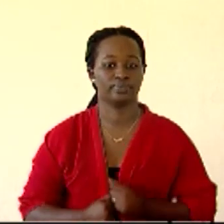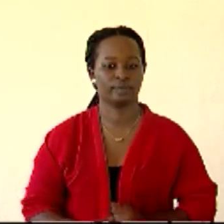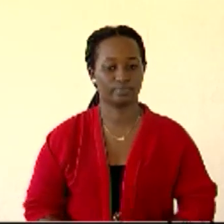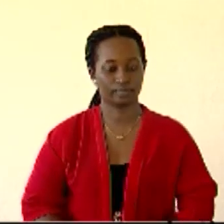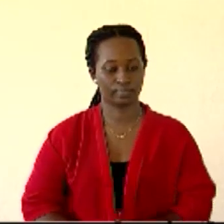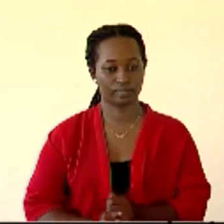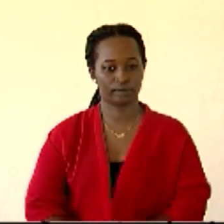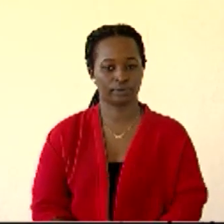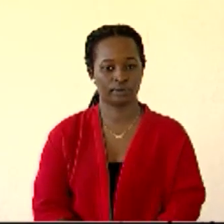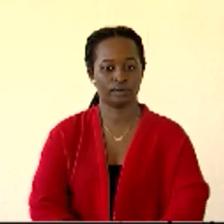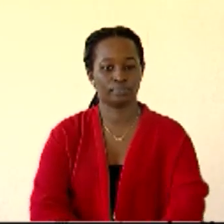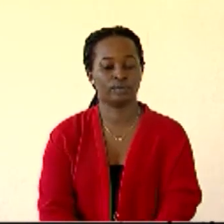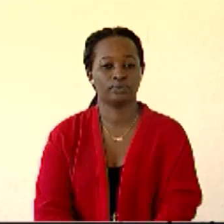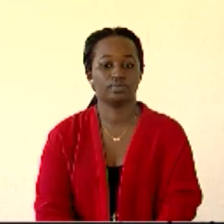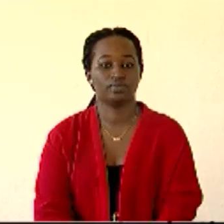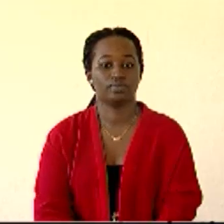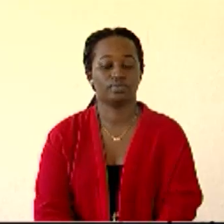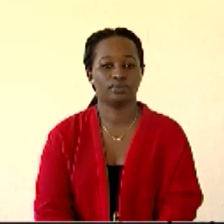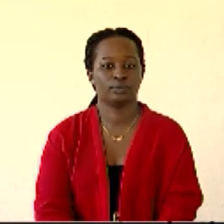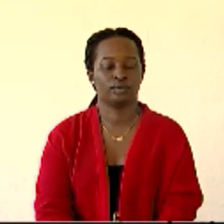O, CH2,